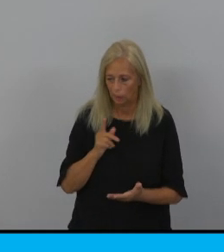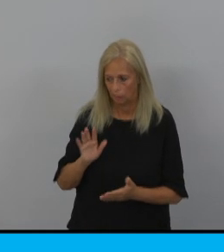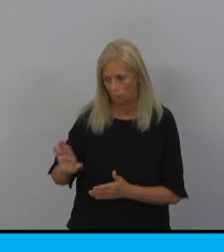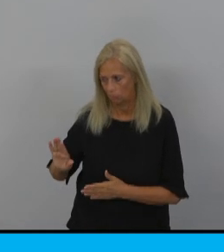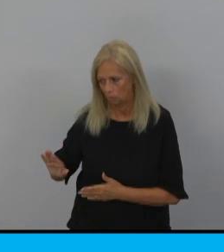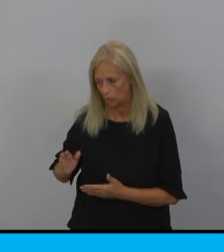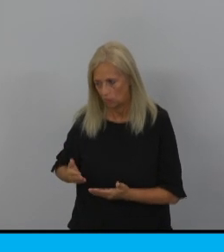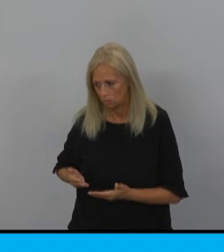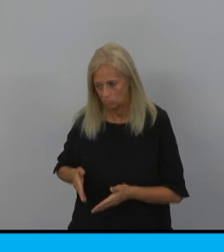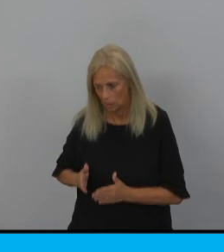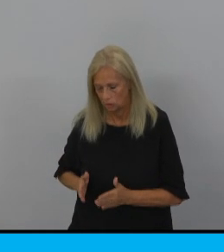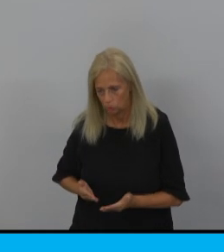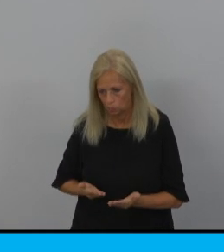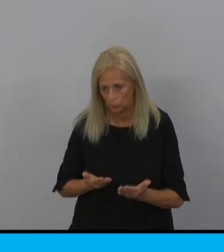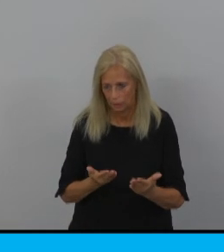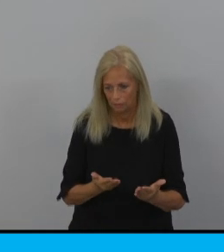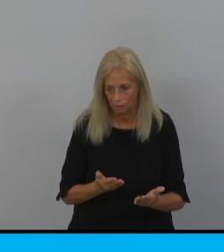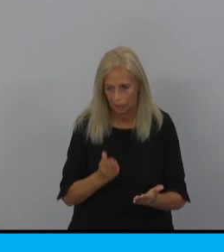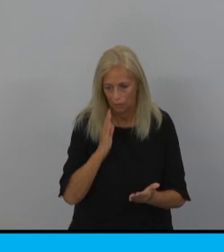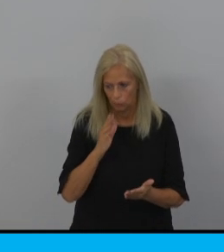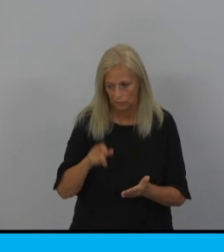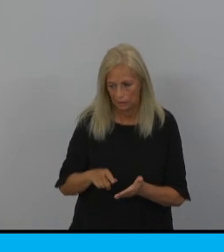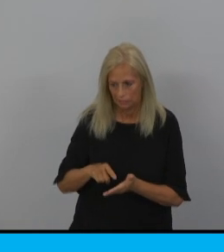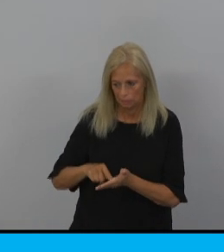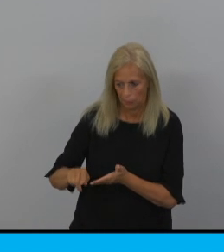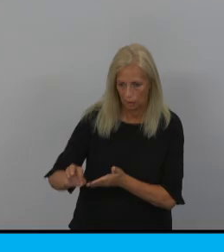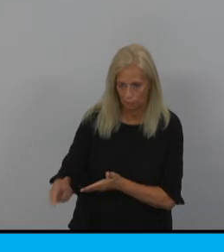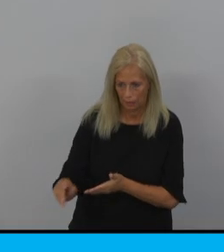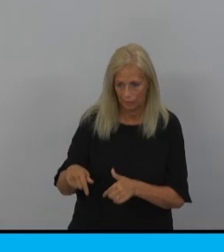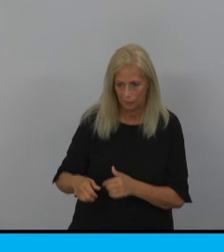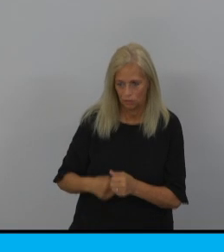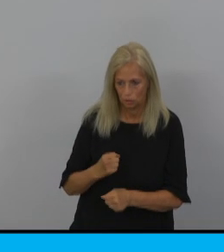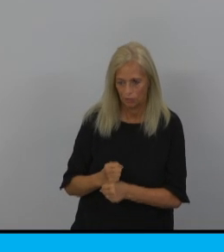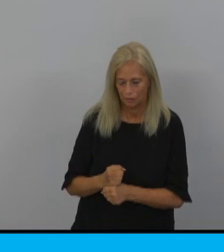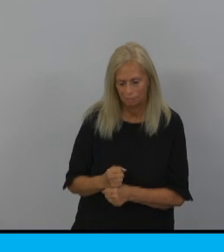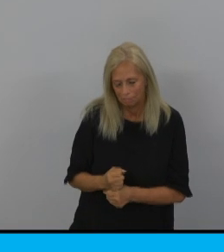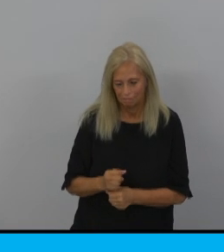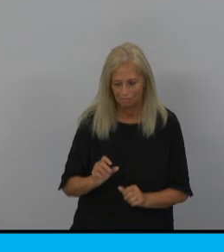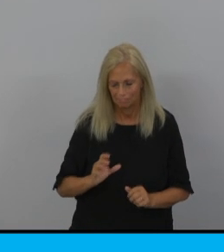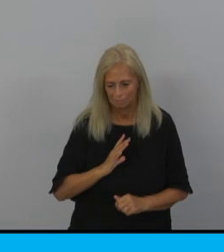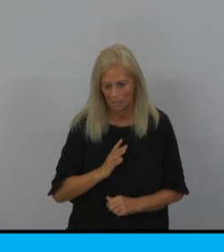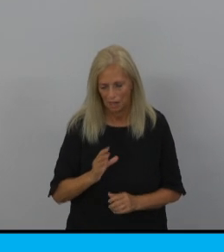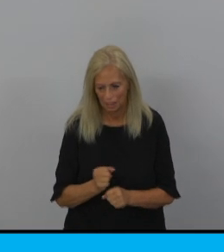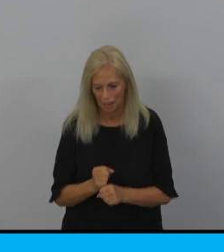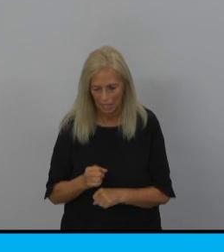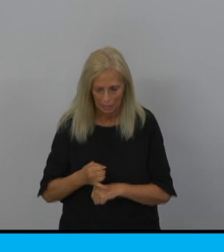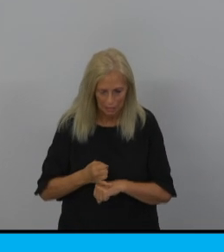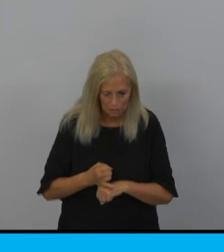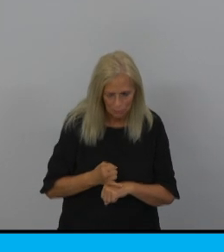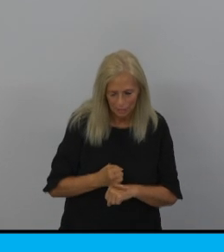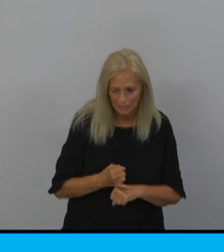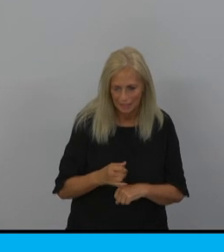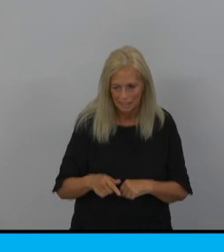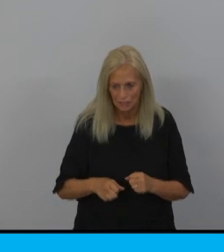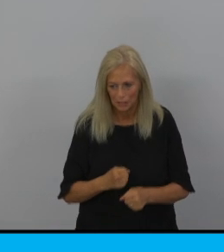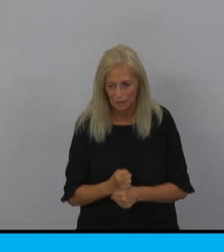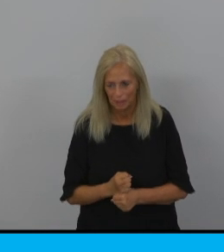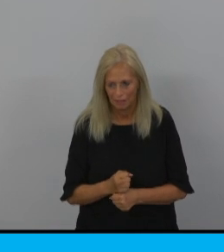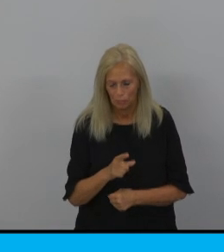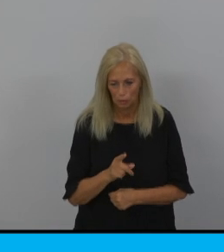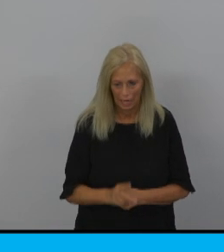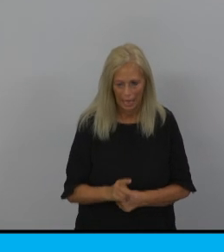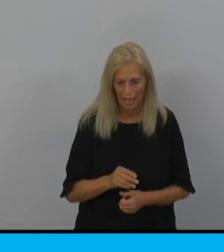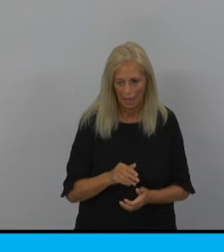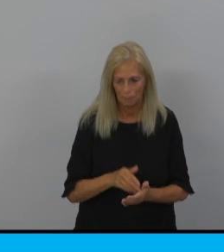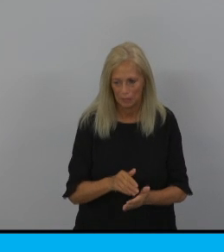up much, so I'm going to have to pay it back this year. That's okay, I got some interest revenue on it anyway. Well, that's